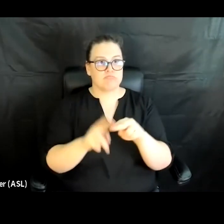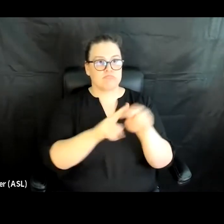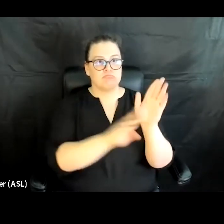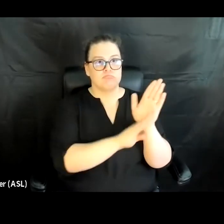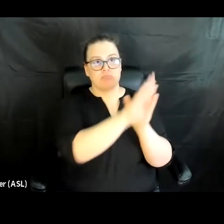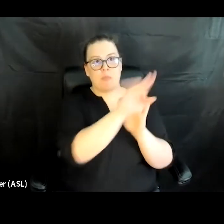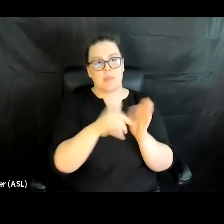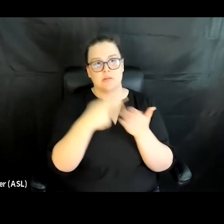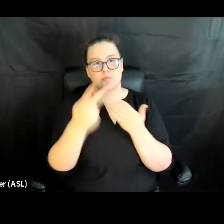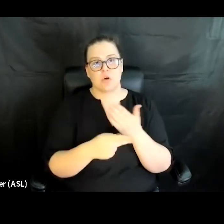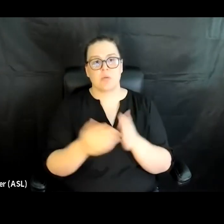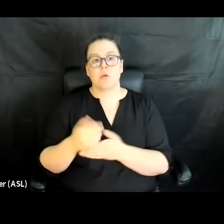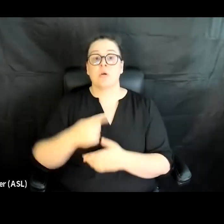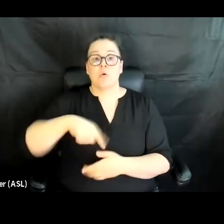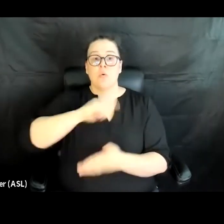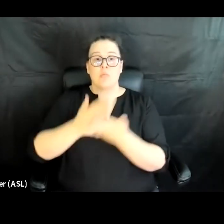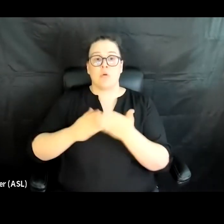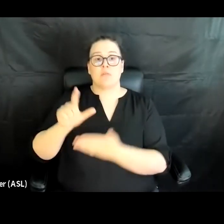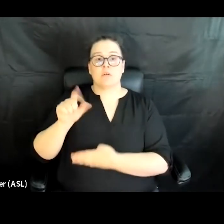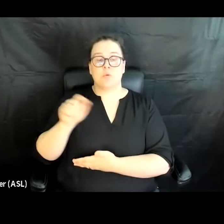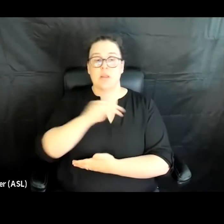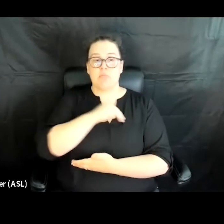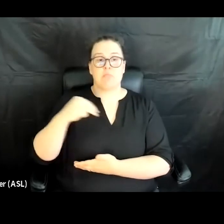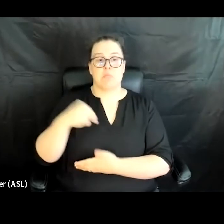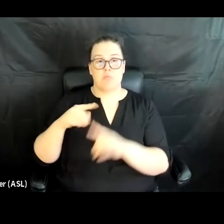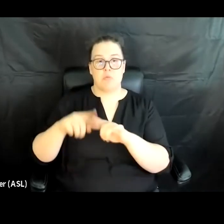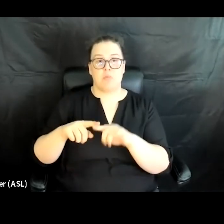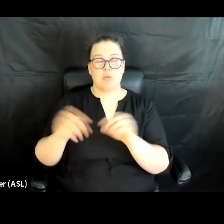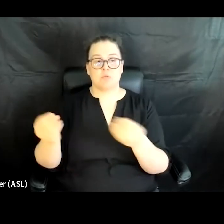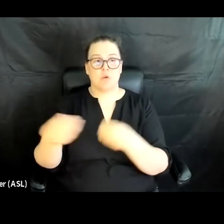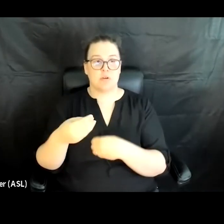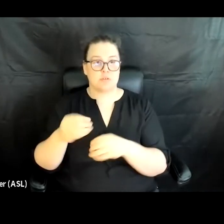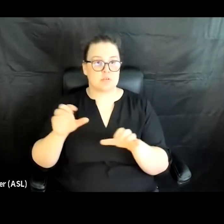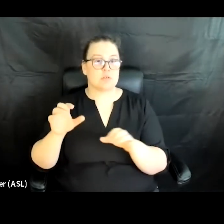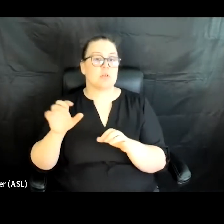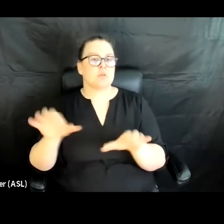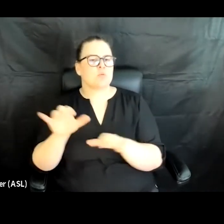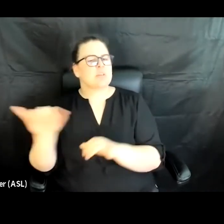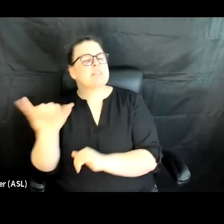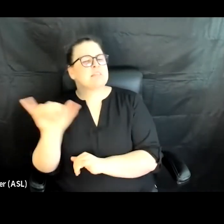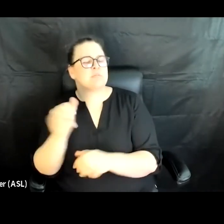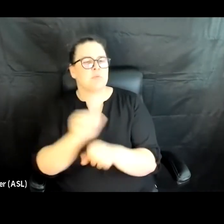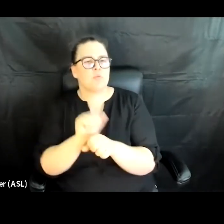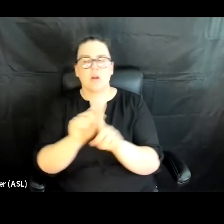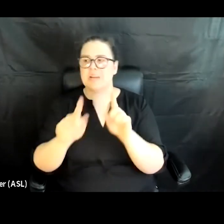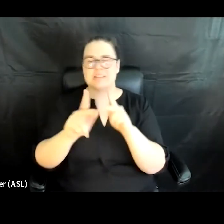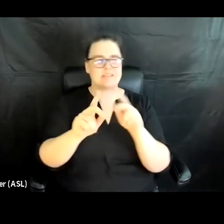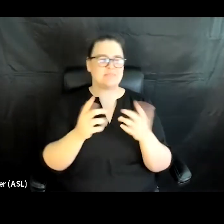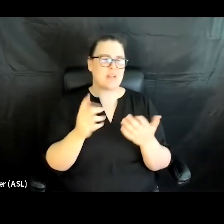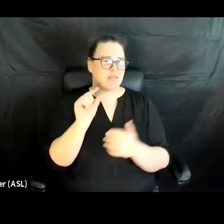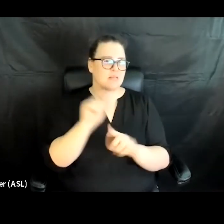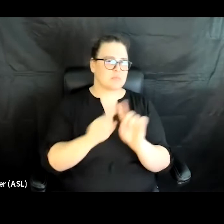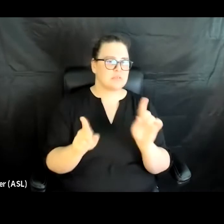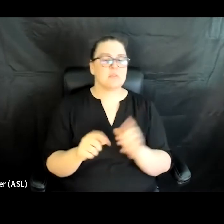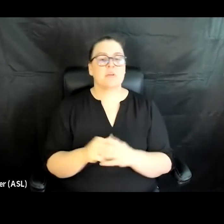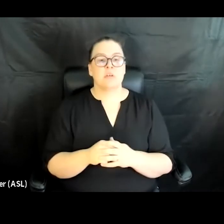community-based organization that's doing similar work, but in different capacities. And we're working towards